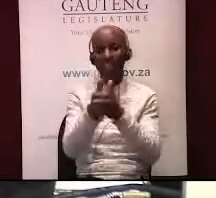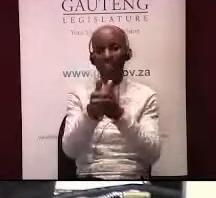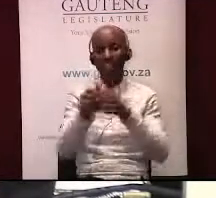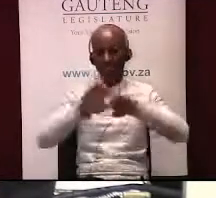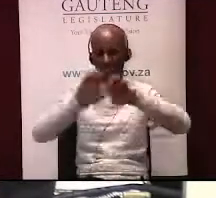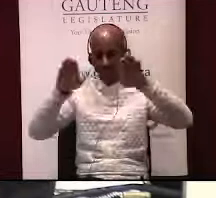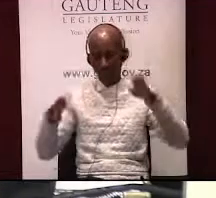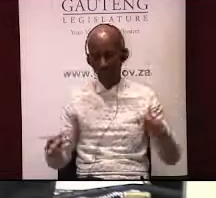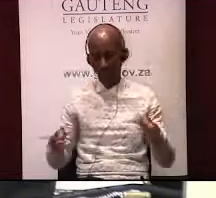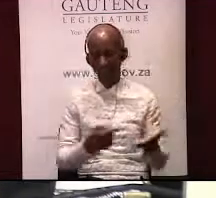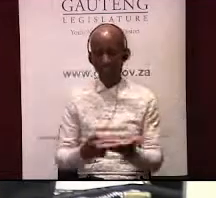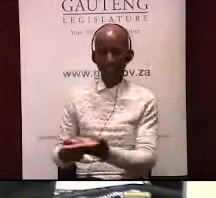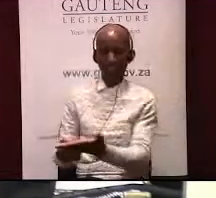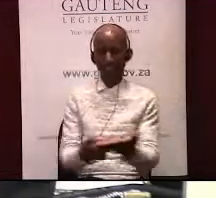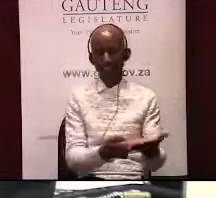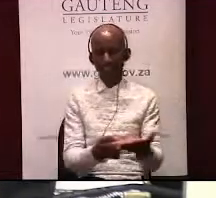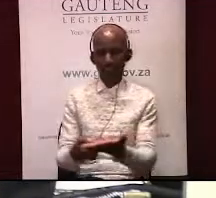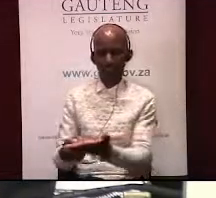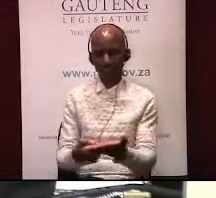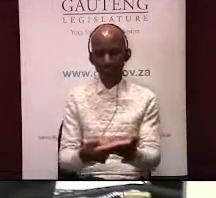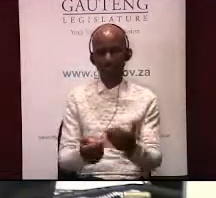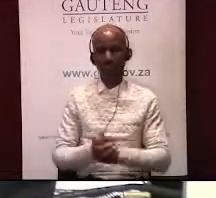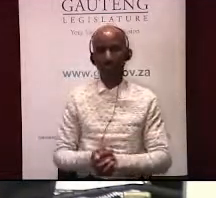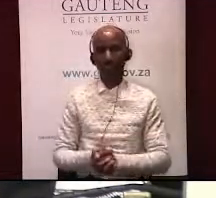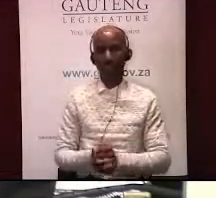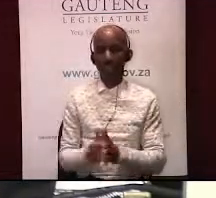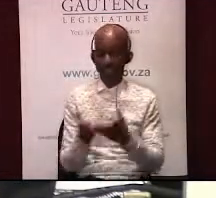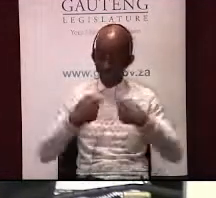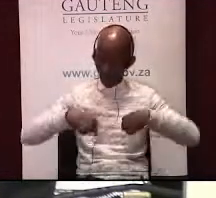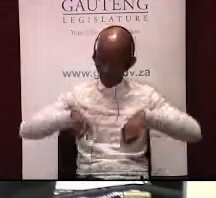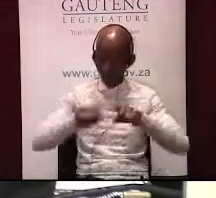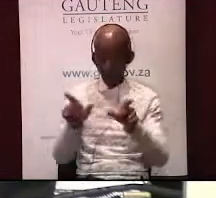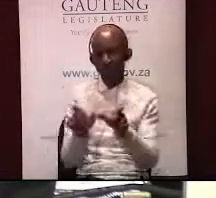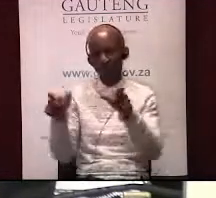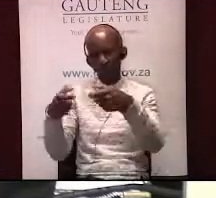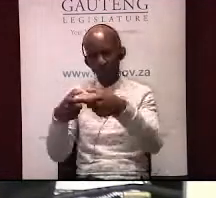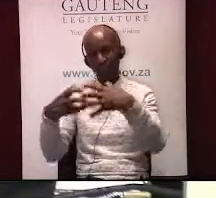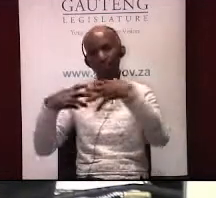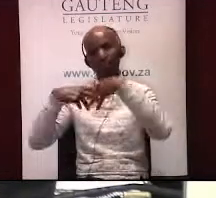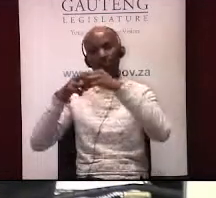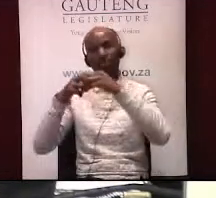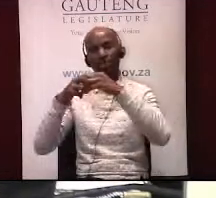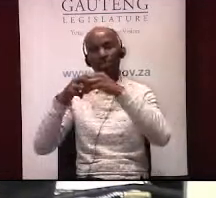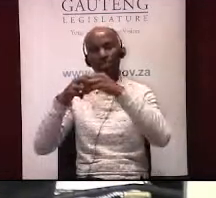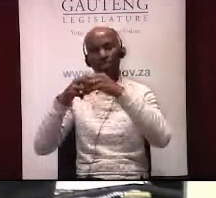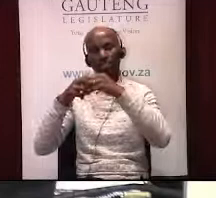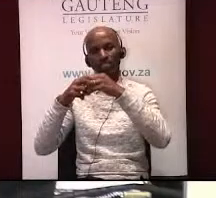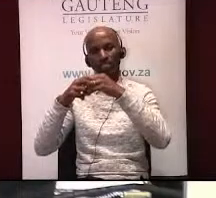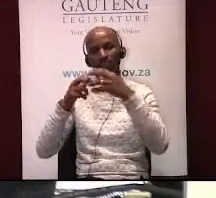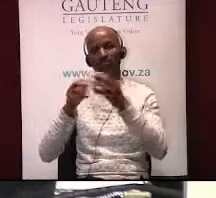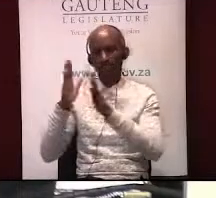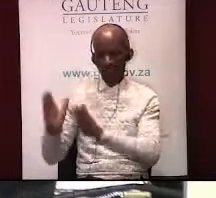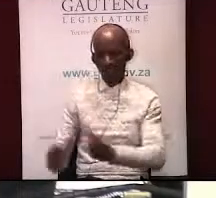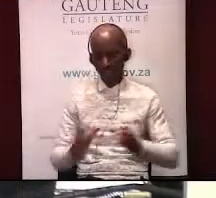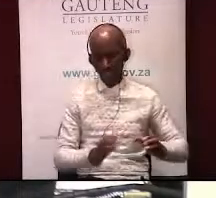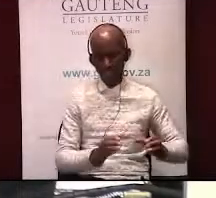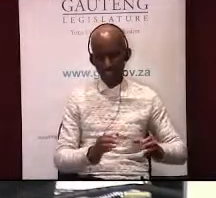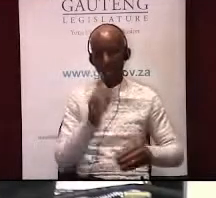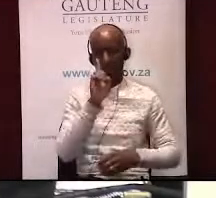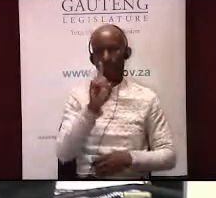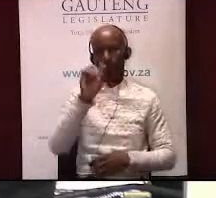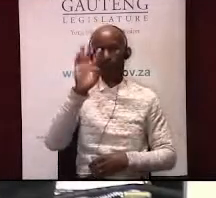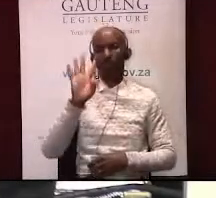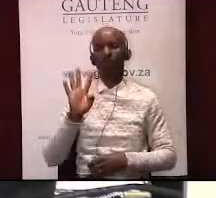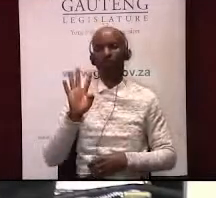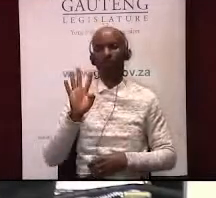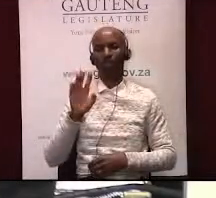roundtable discussion. And we are a committee established in terms of section